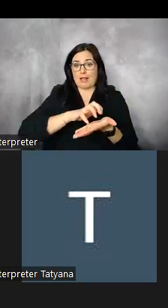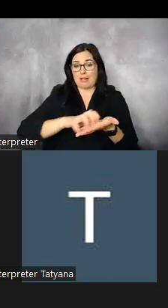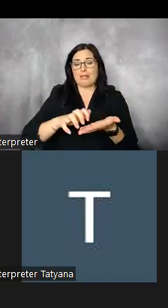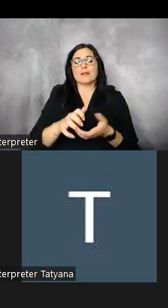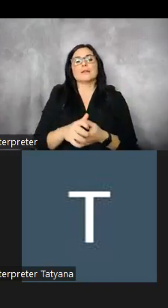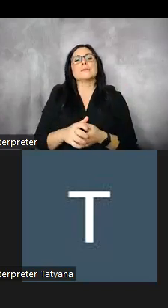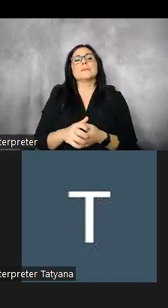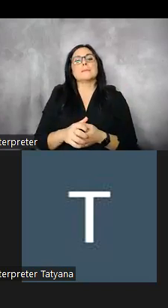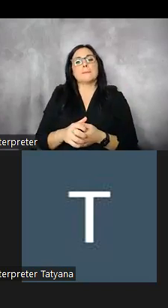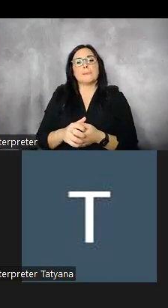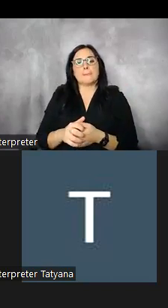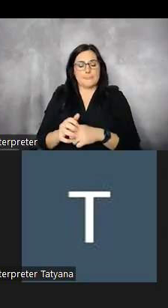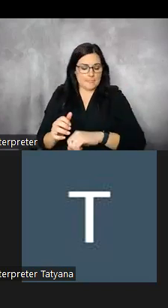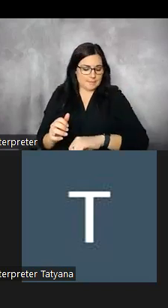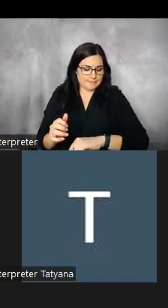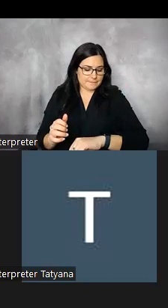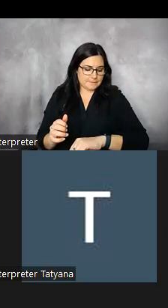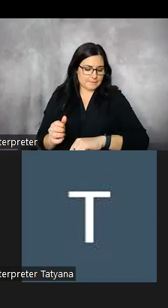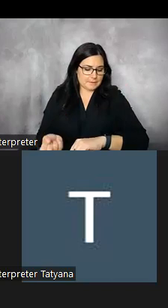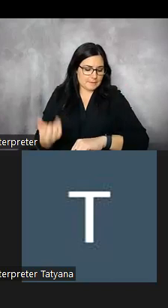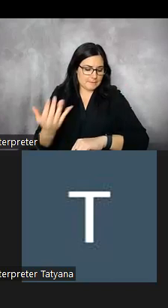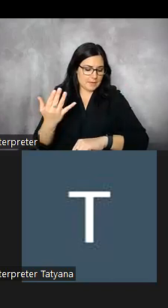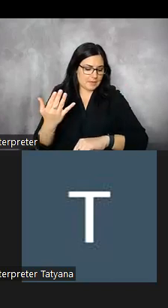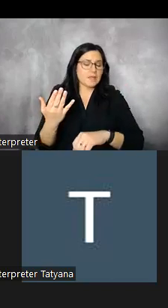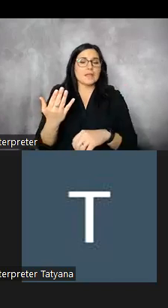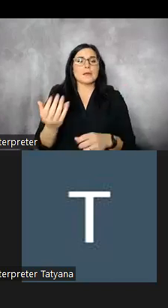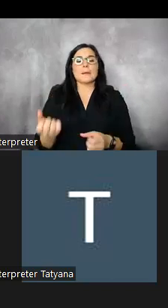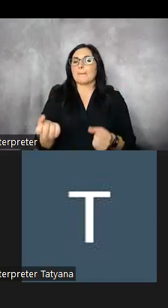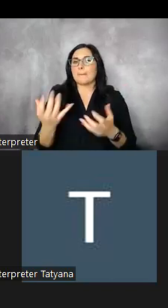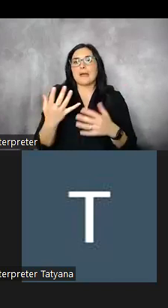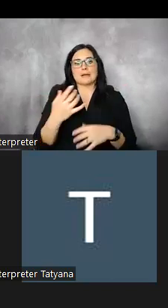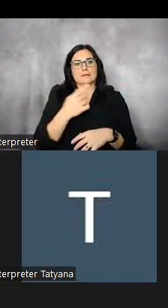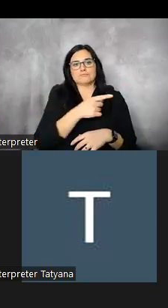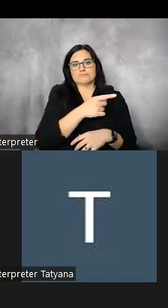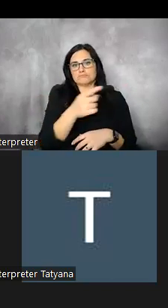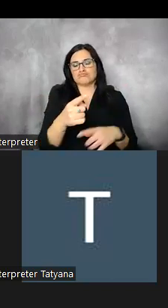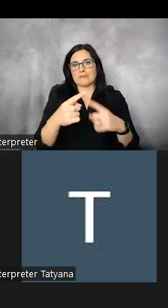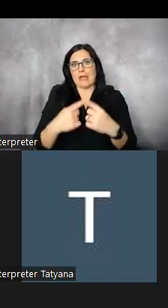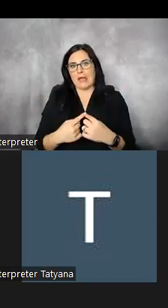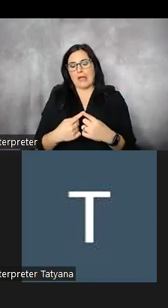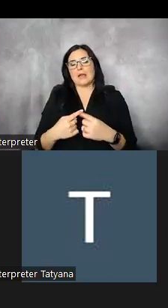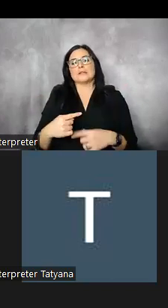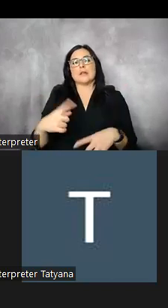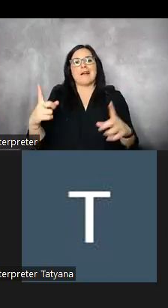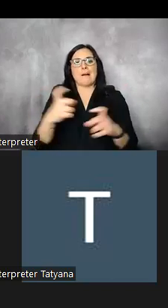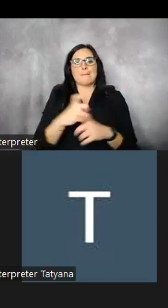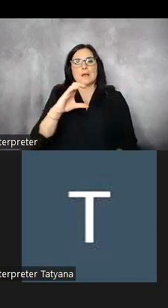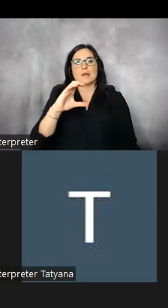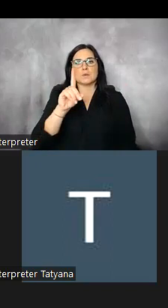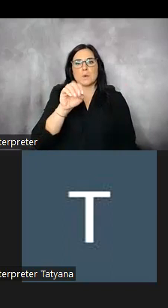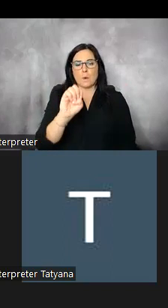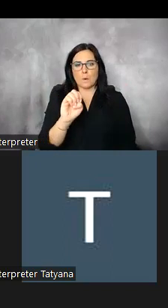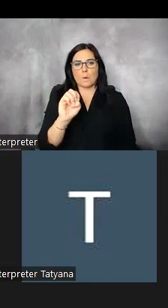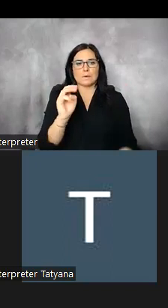has really happened is a lot of the schools really rely on us for things such as Nemeth, Nemeth is the complex code, deals with